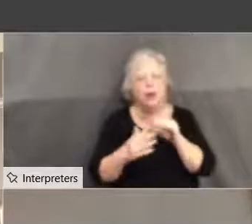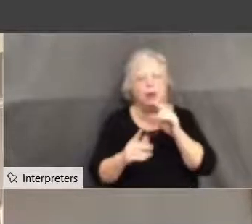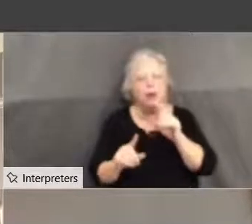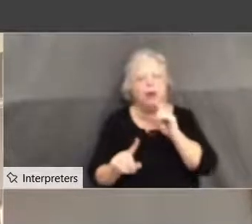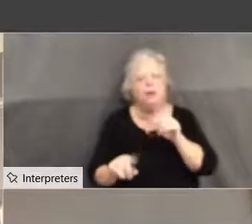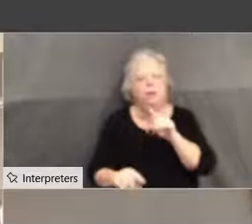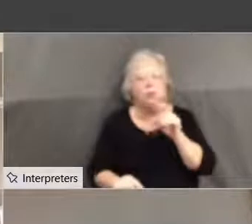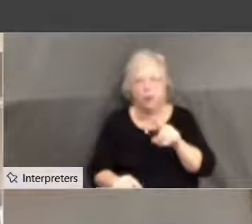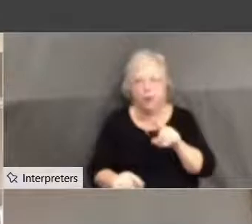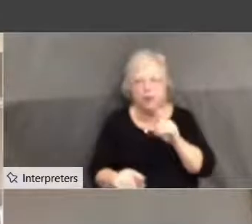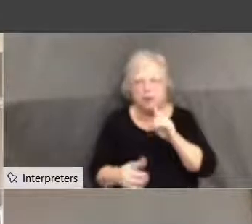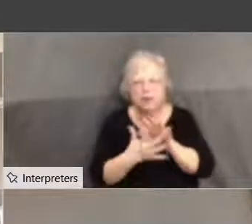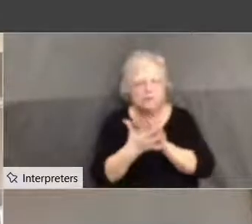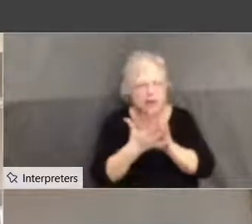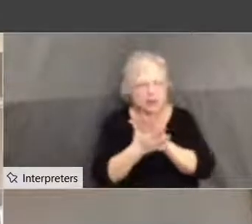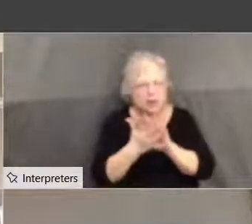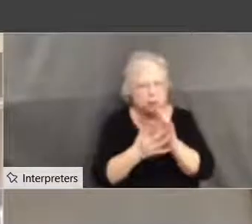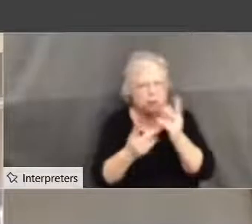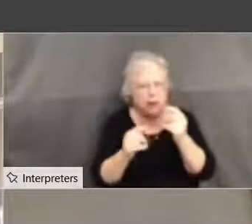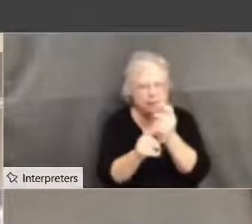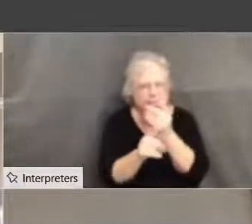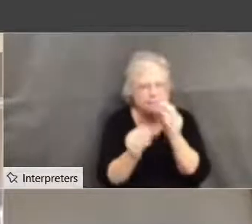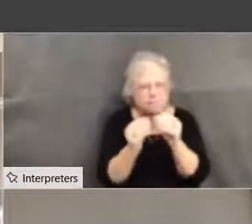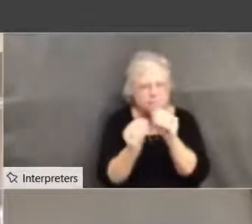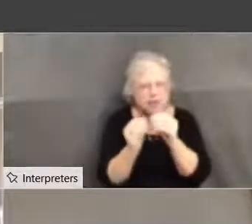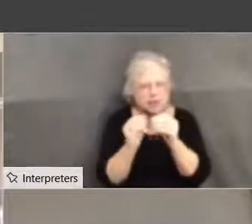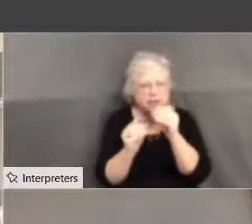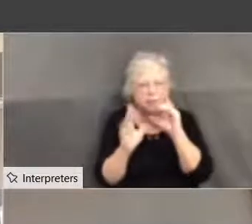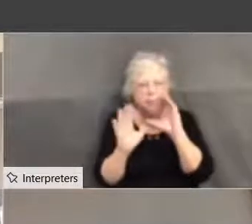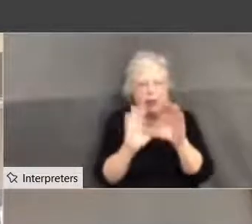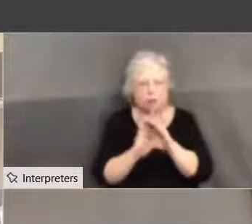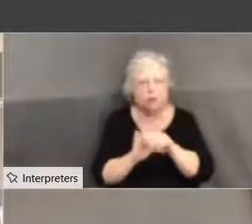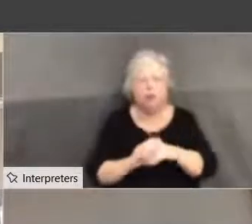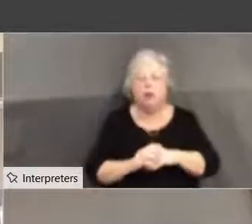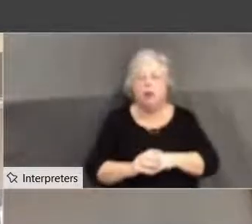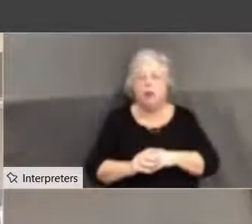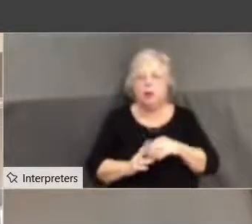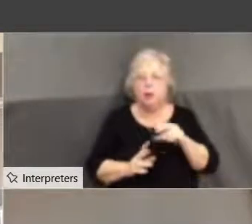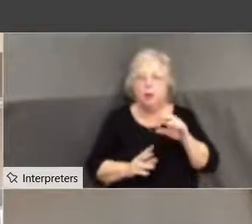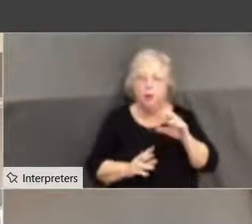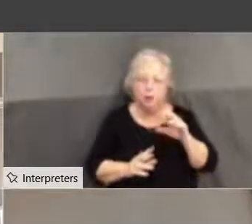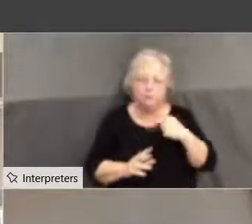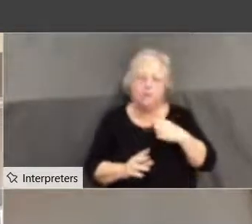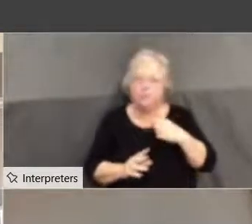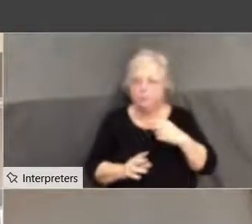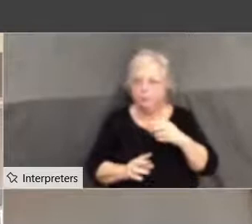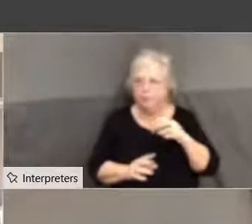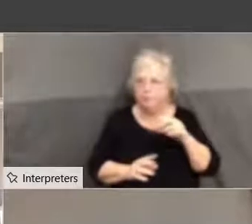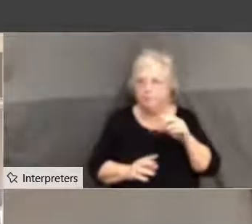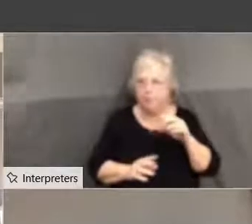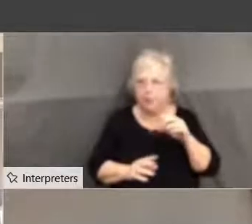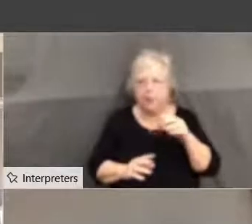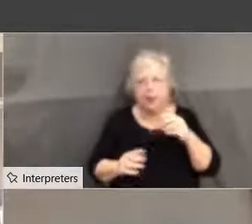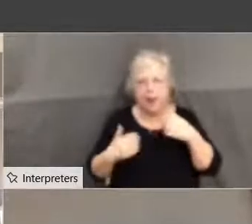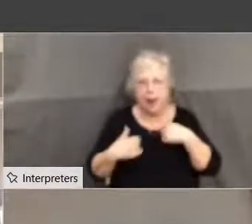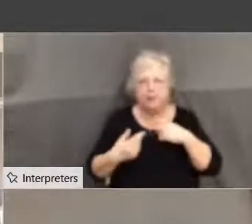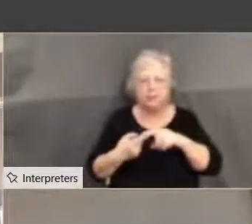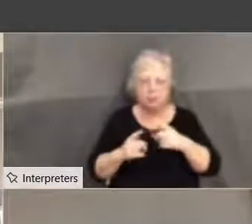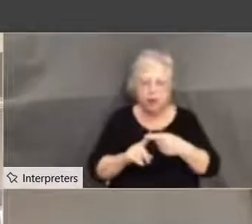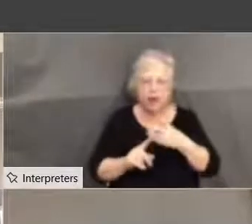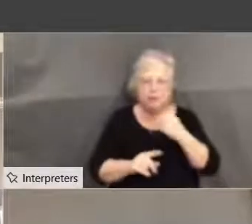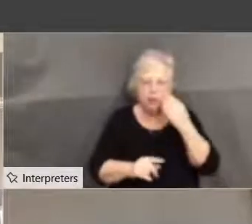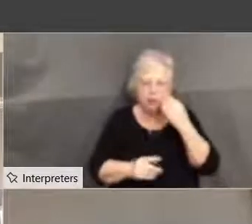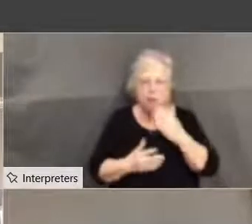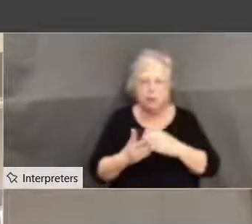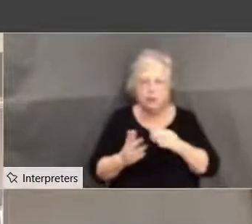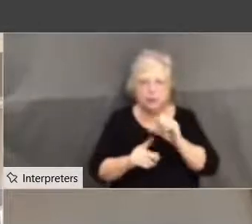does. And, you know, I have some friends and know of some situations where, you